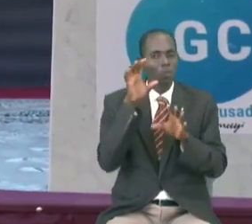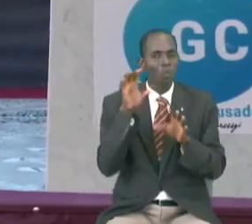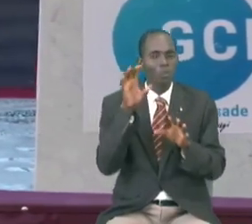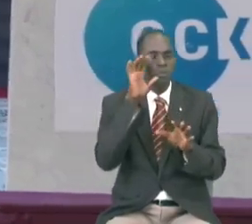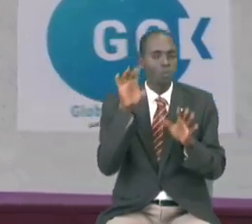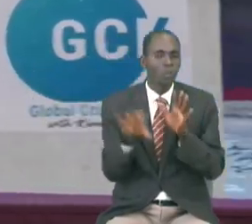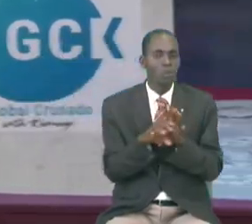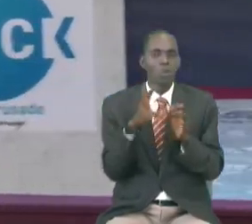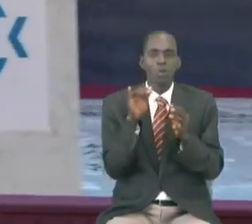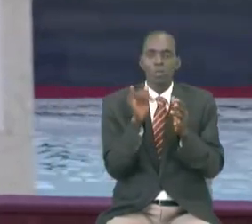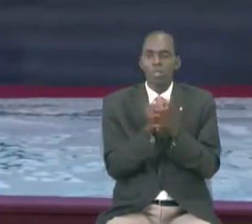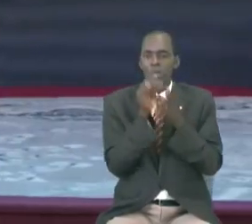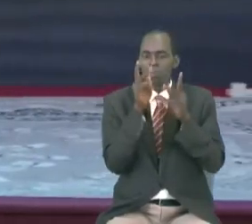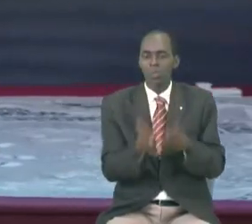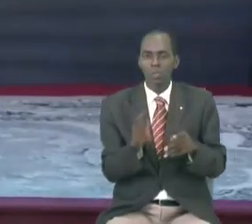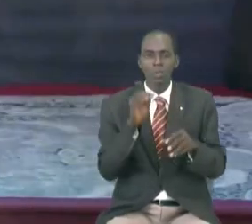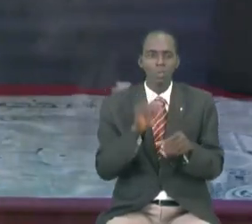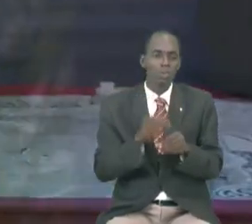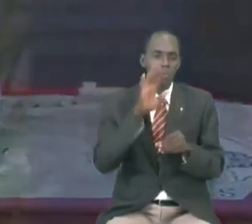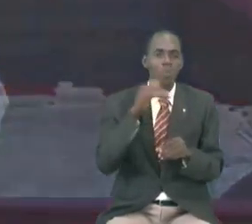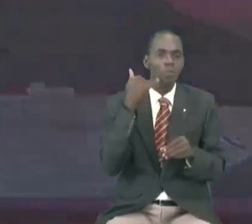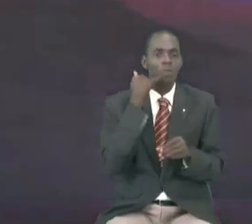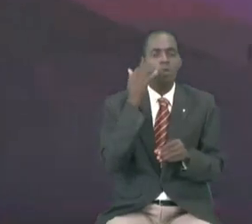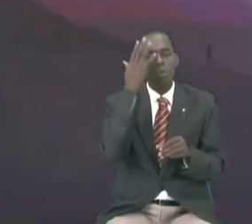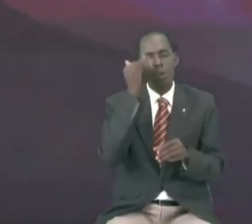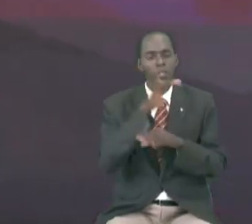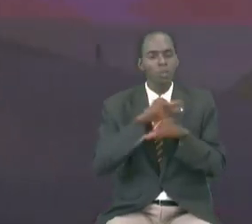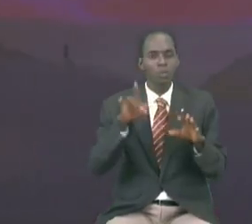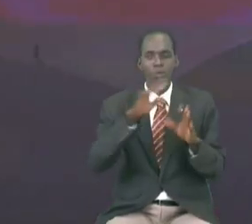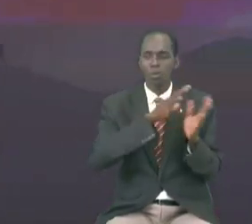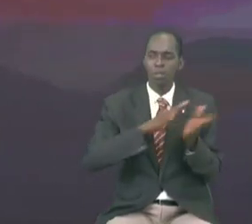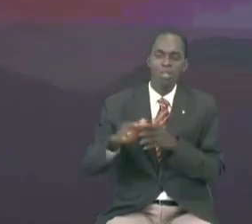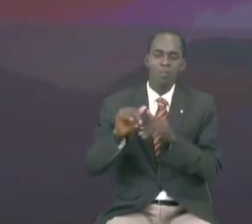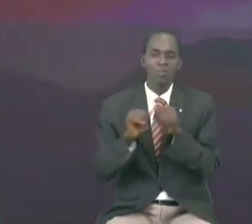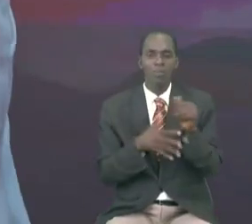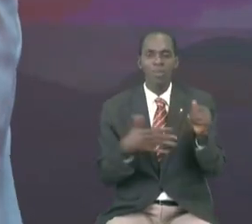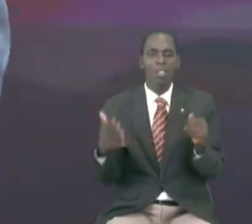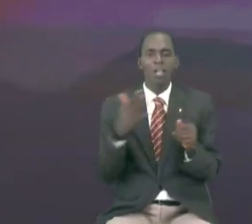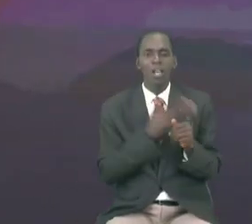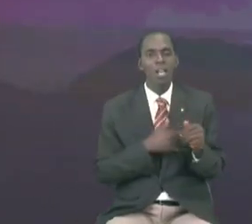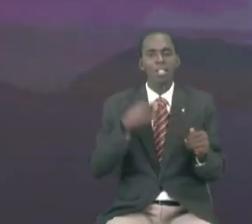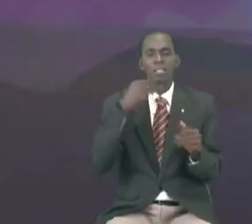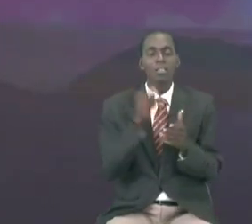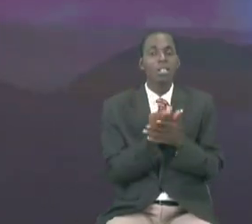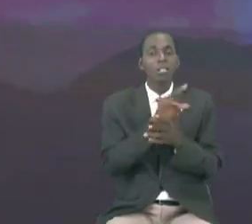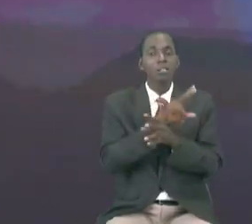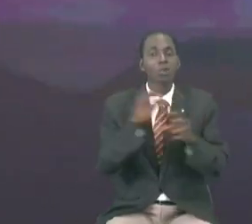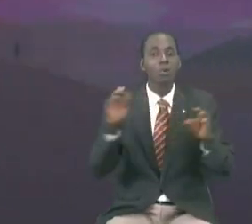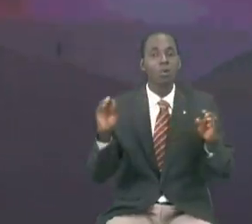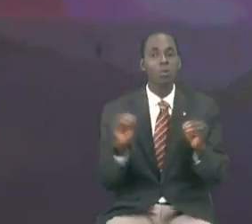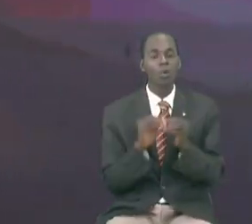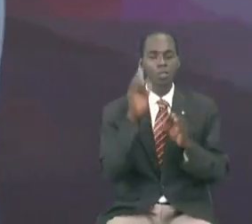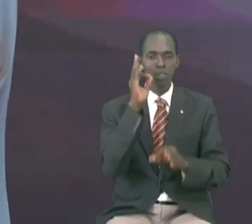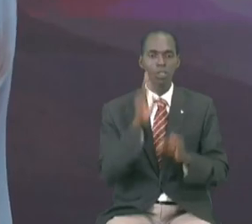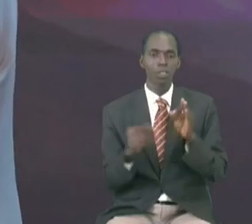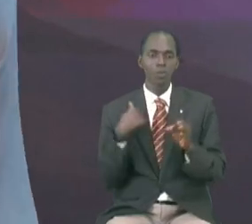no more. If we confess our sins, he is faithful and just to forgive us our sins and